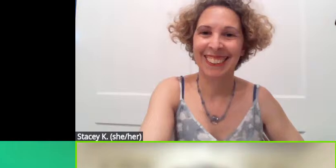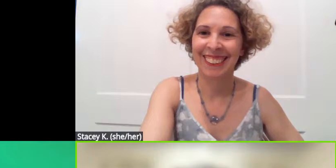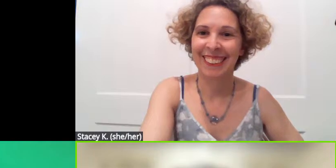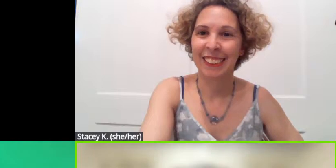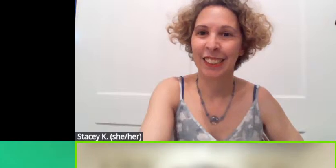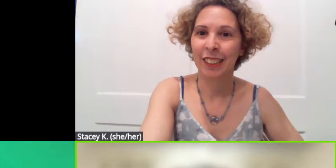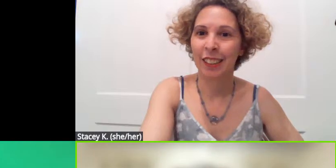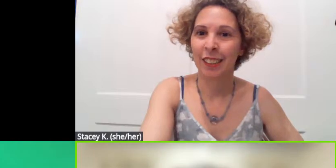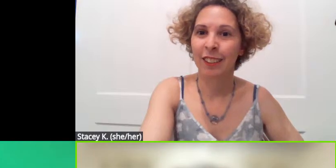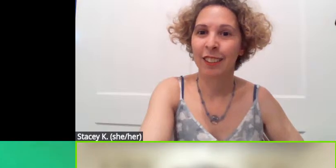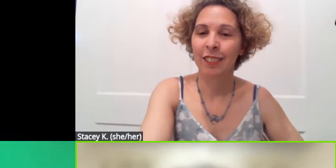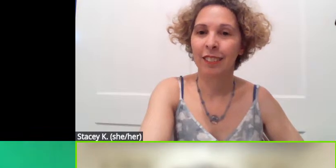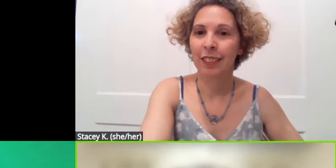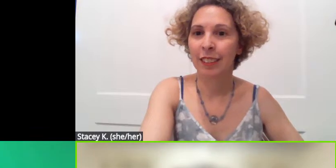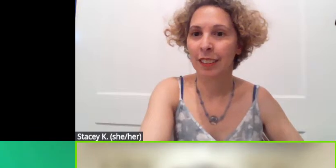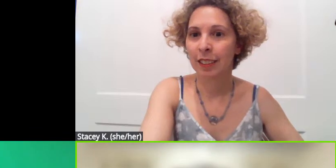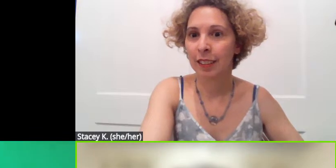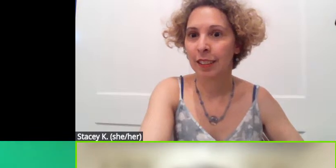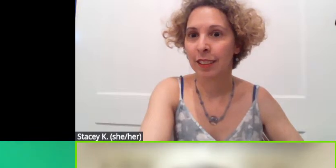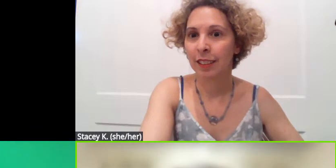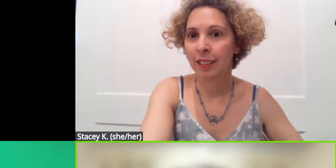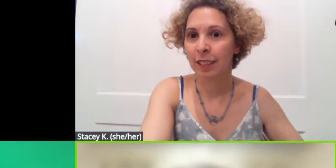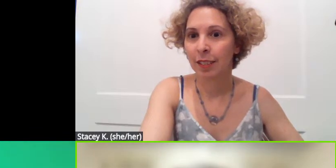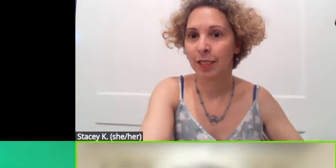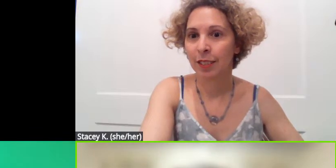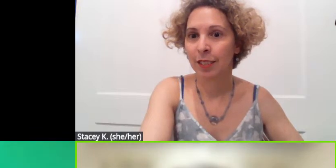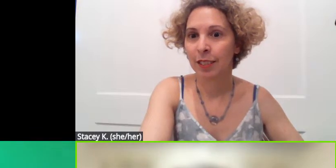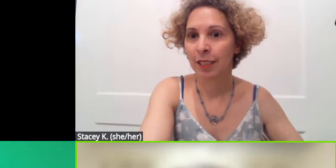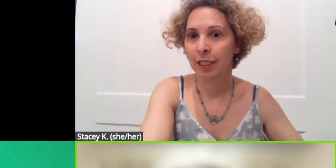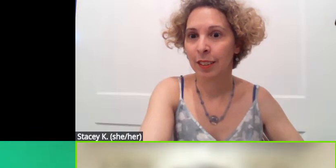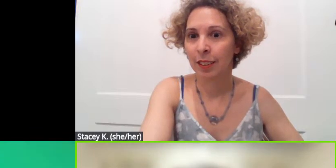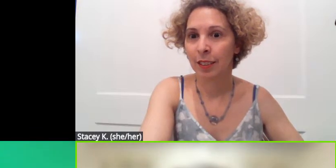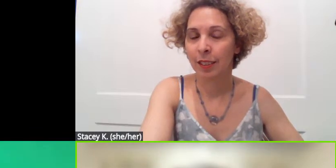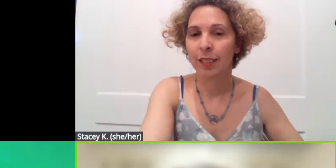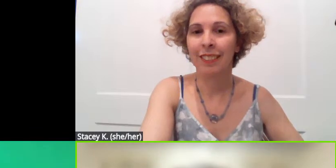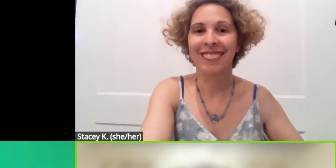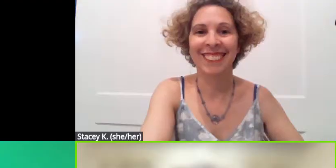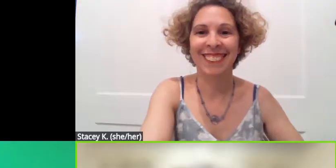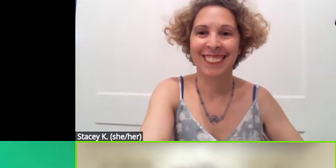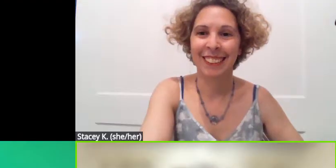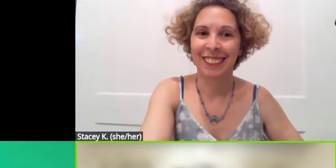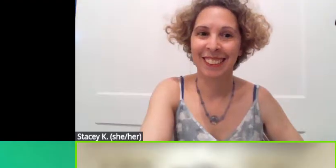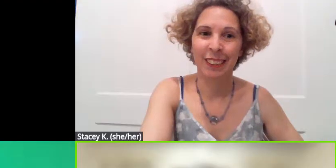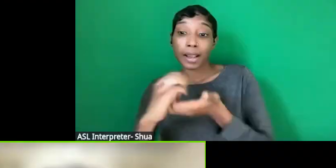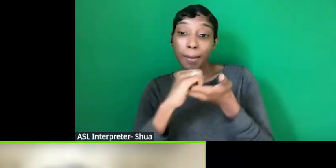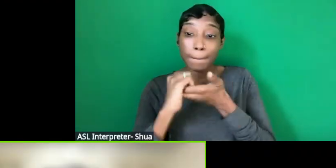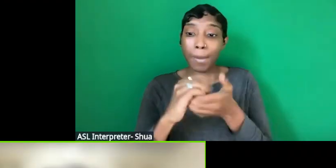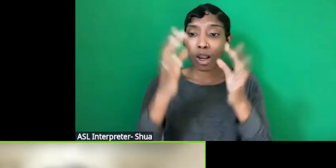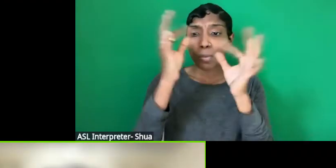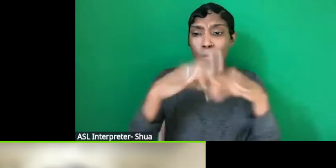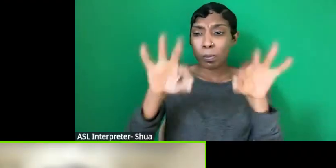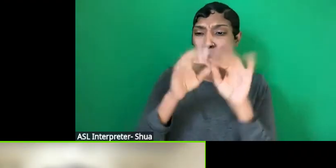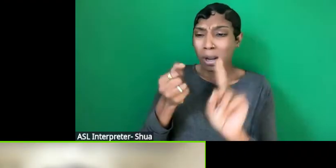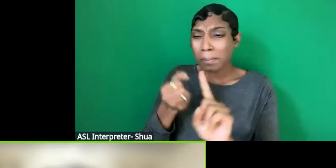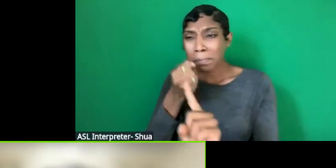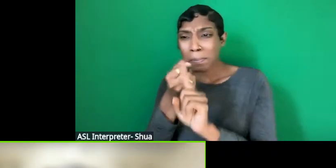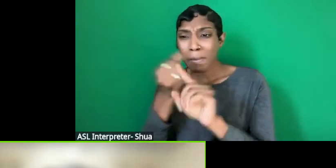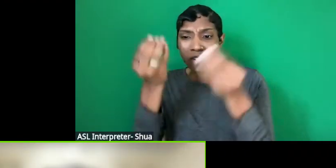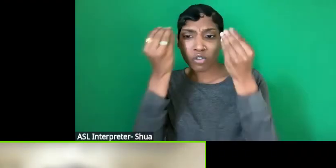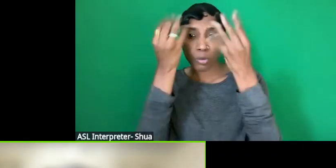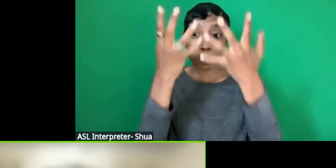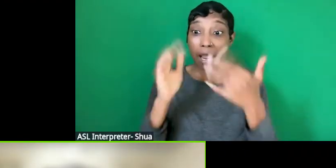we offer events that combine important, impactful information with having fun. Visit us